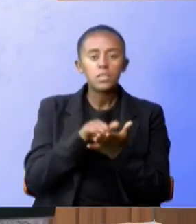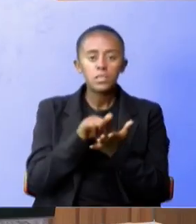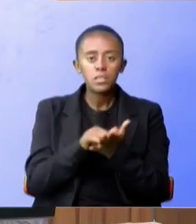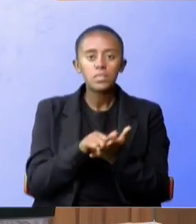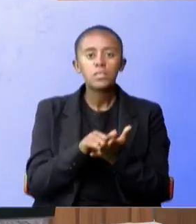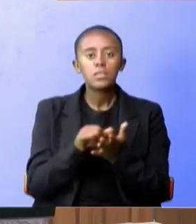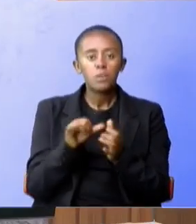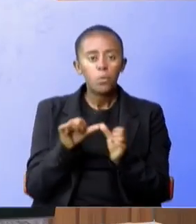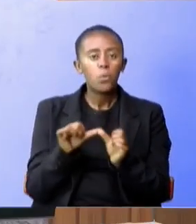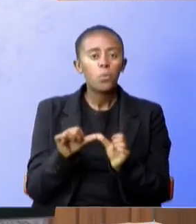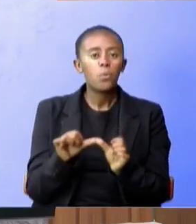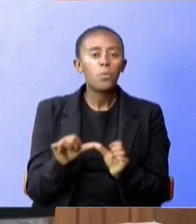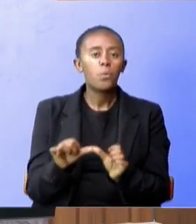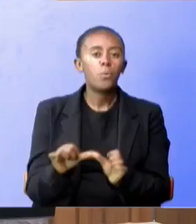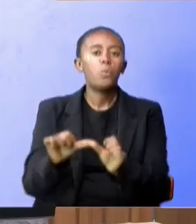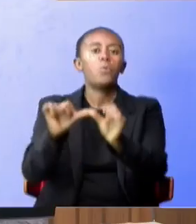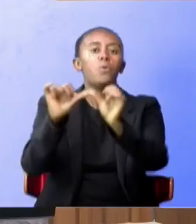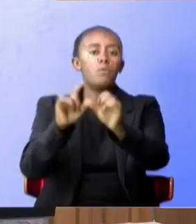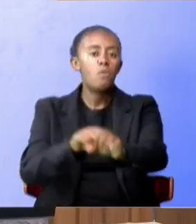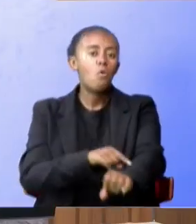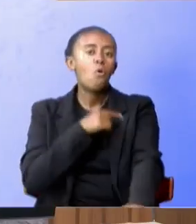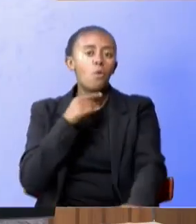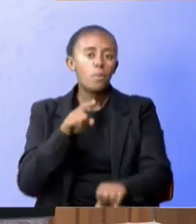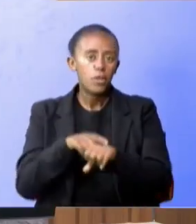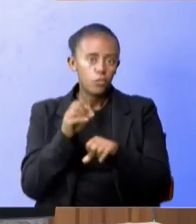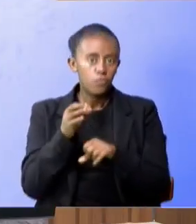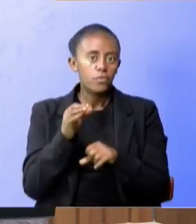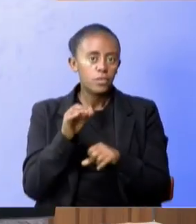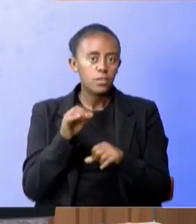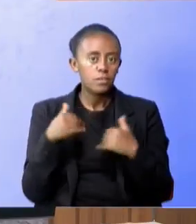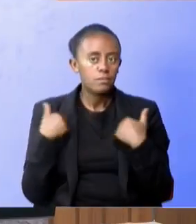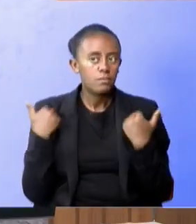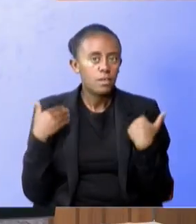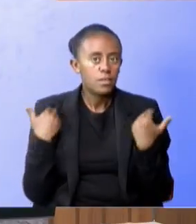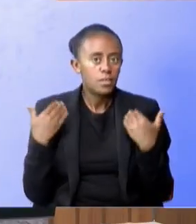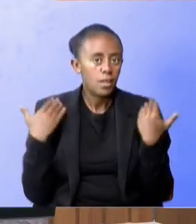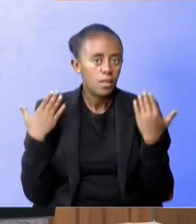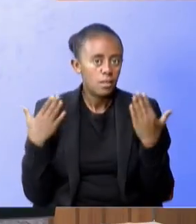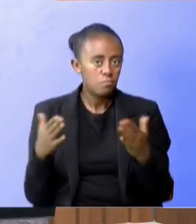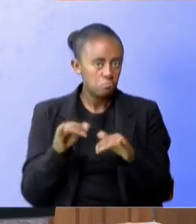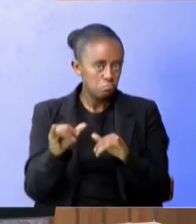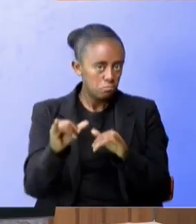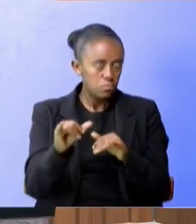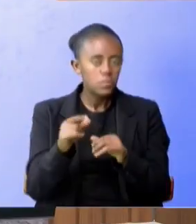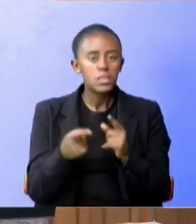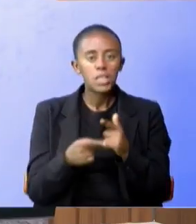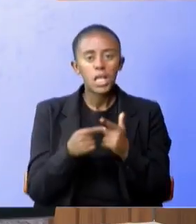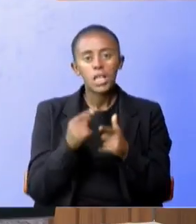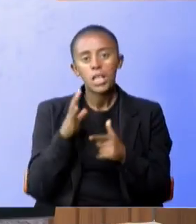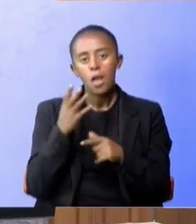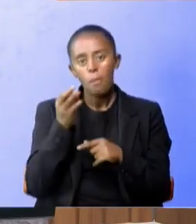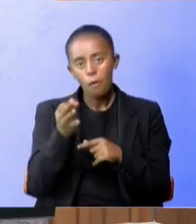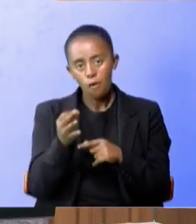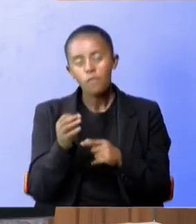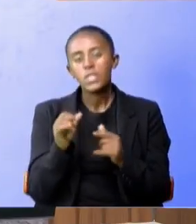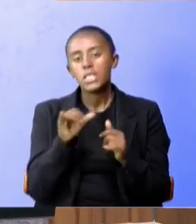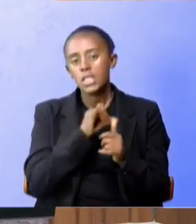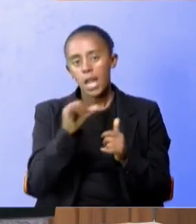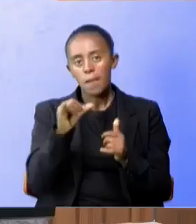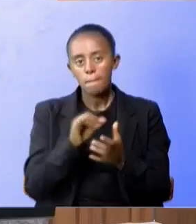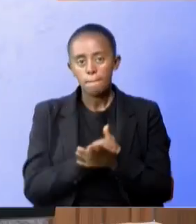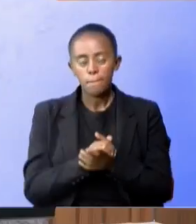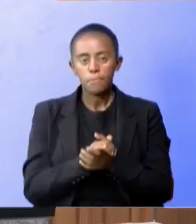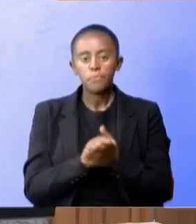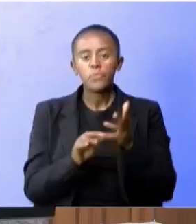will continue for a longer period of time. So this is the second type of synonym.